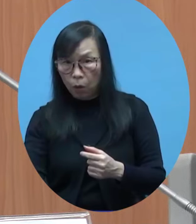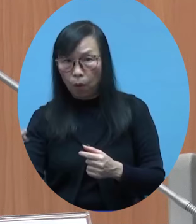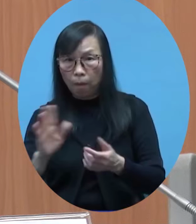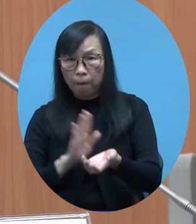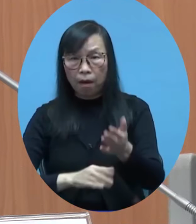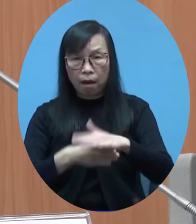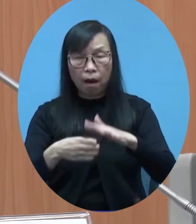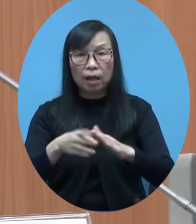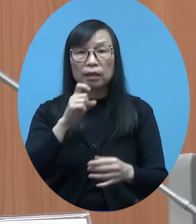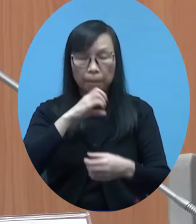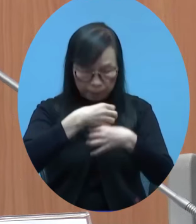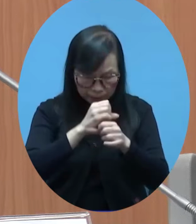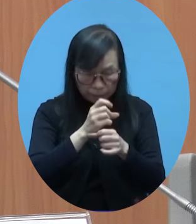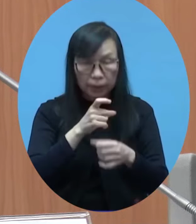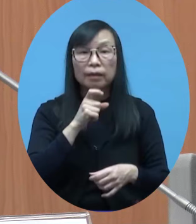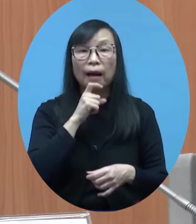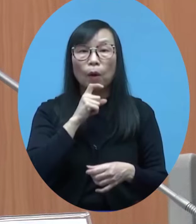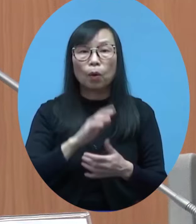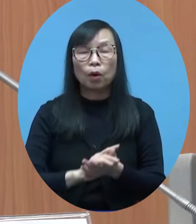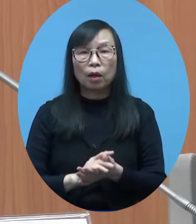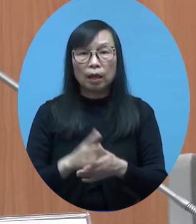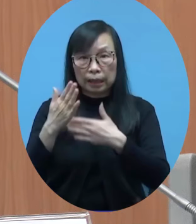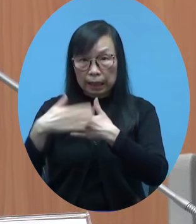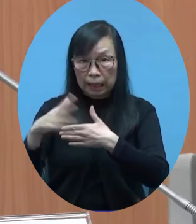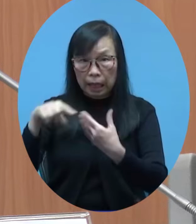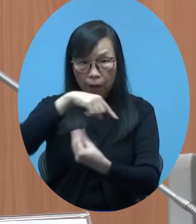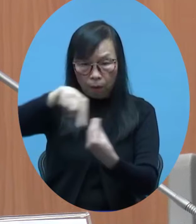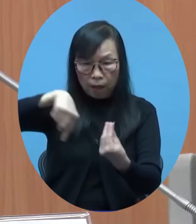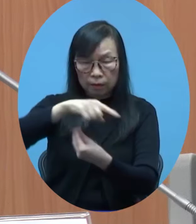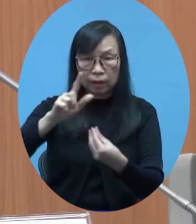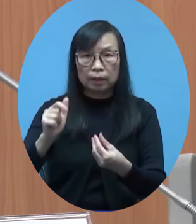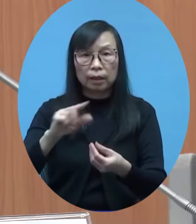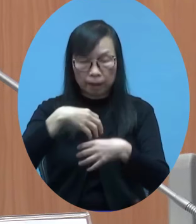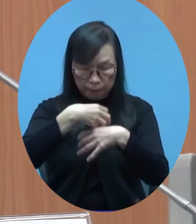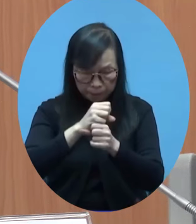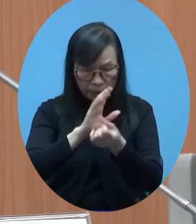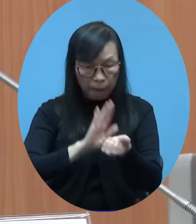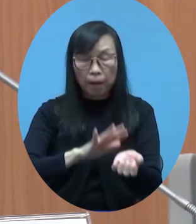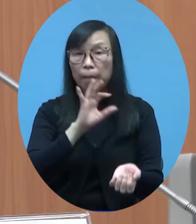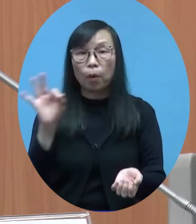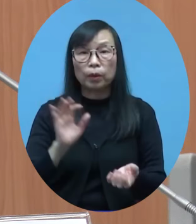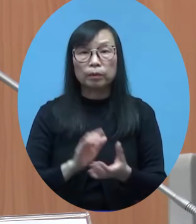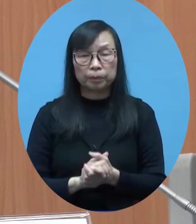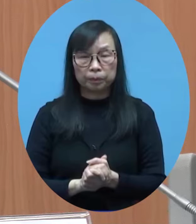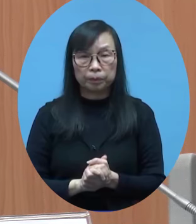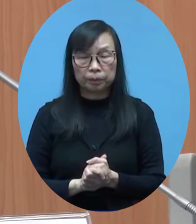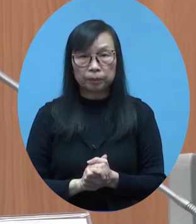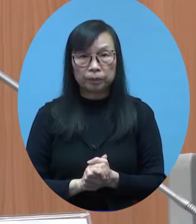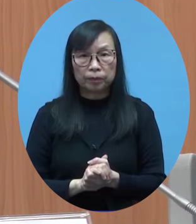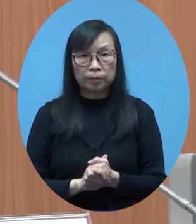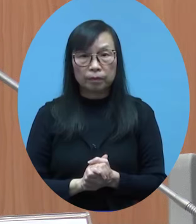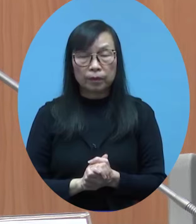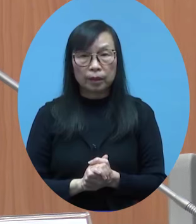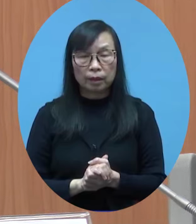the rest of them are all found to be negative. So for the outbreak, as indicated or explained